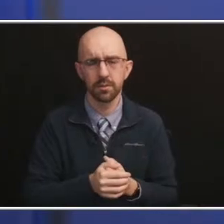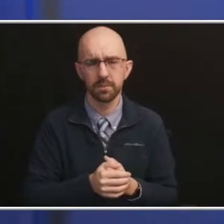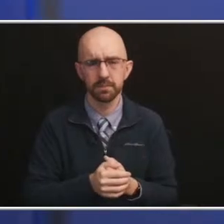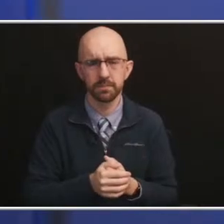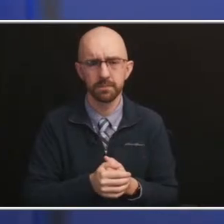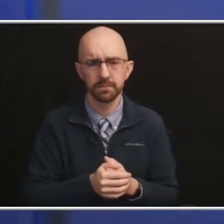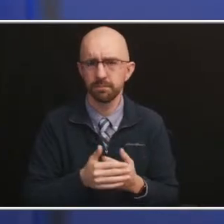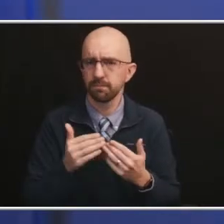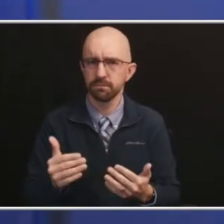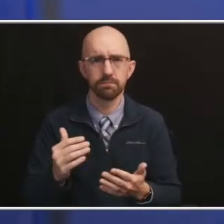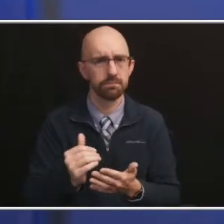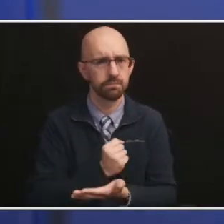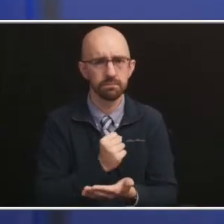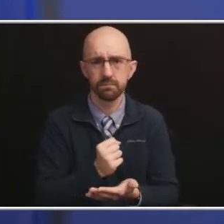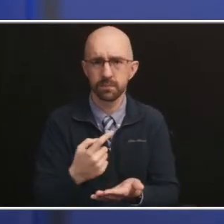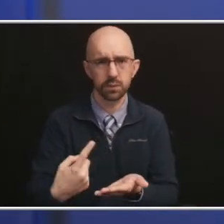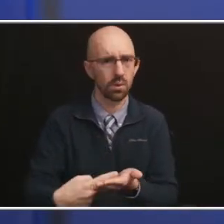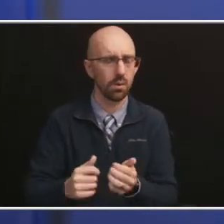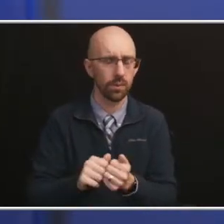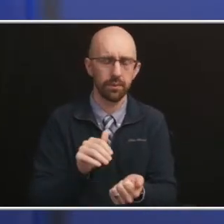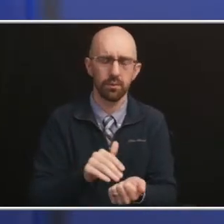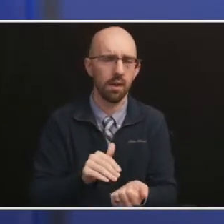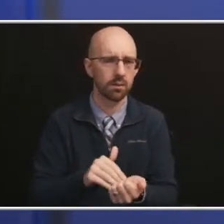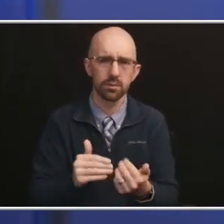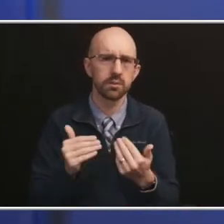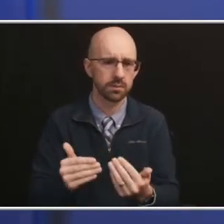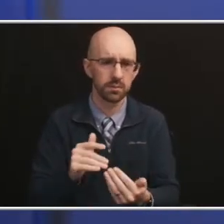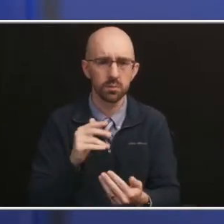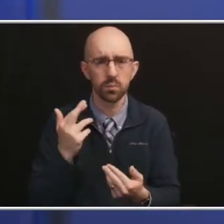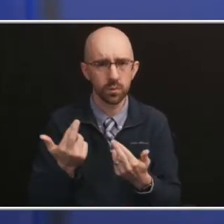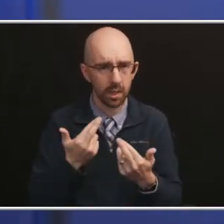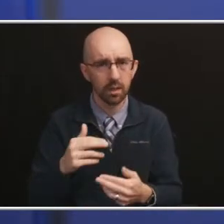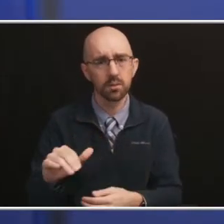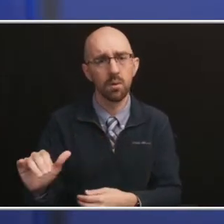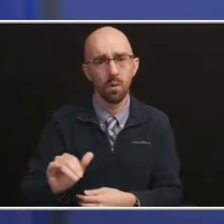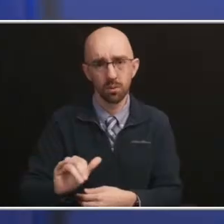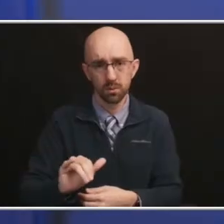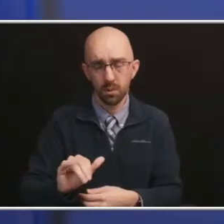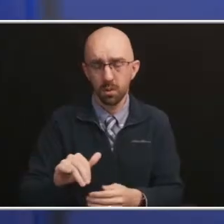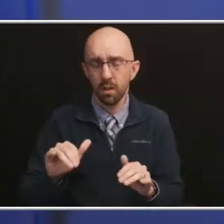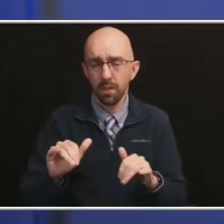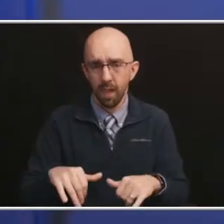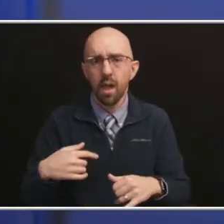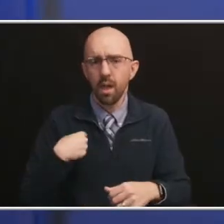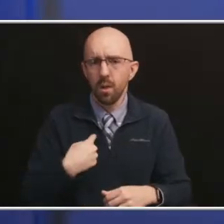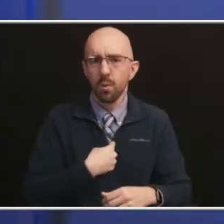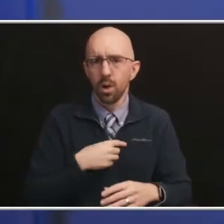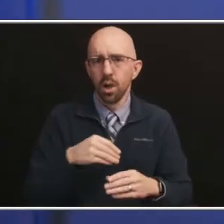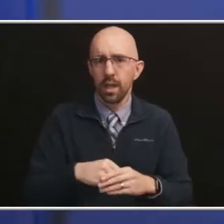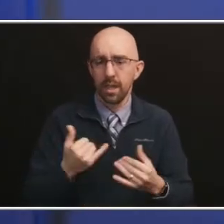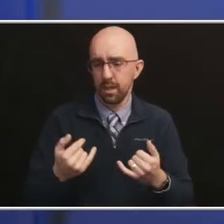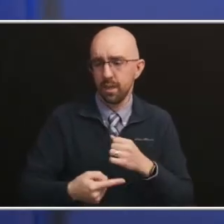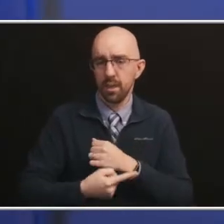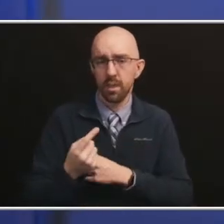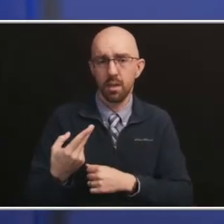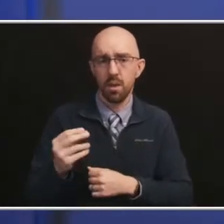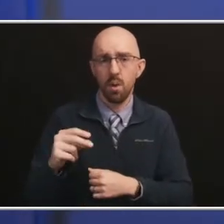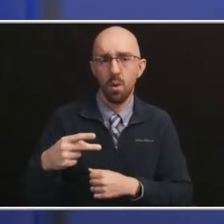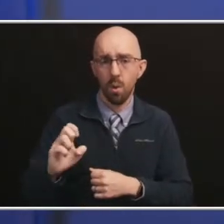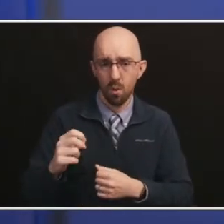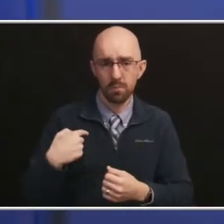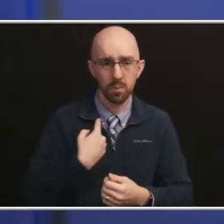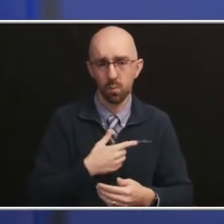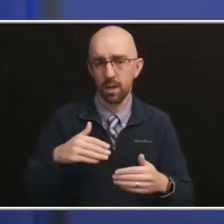first of all, talk to your doctor, and realize also that we're in an age of hope here that we haven't